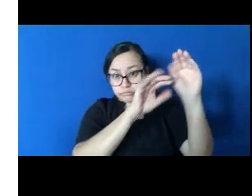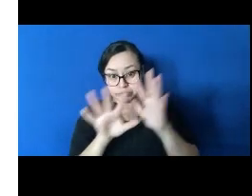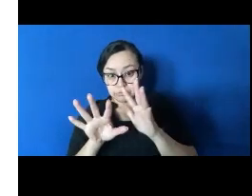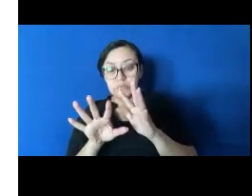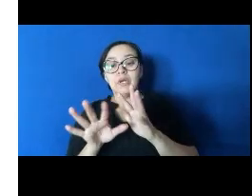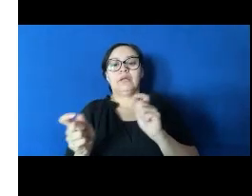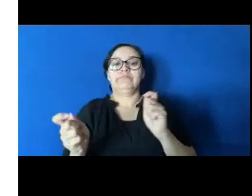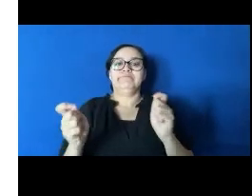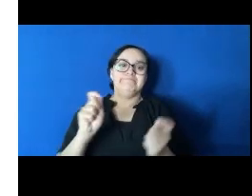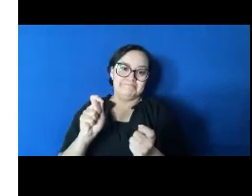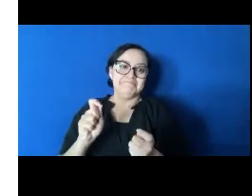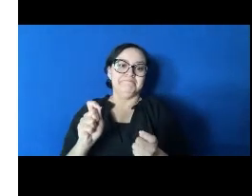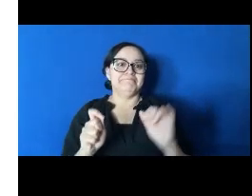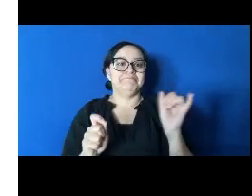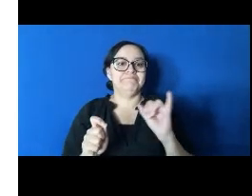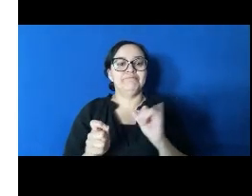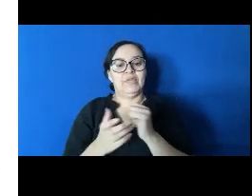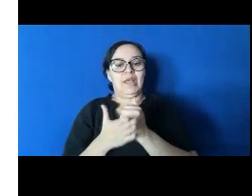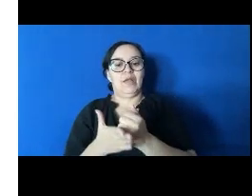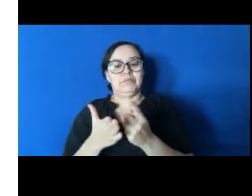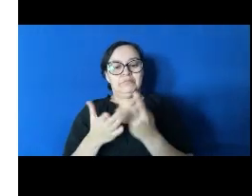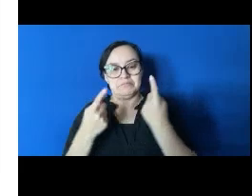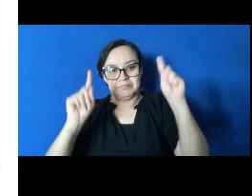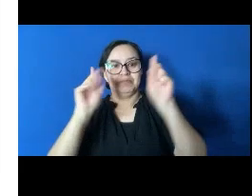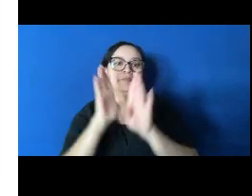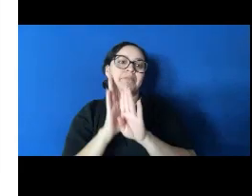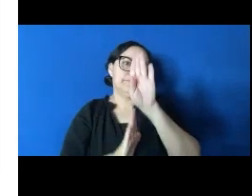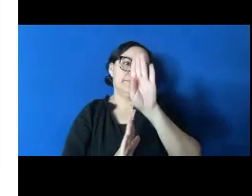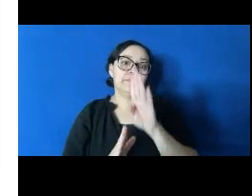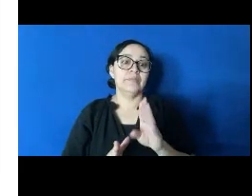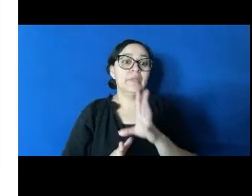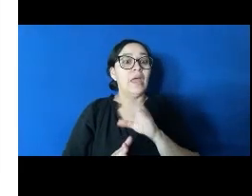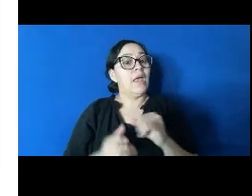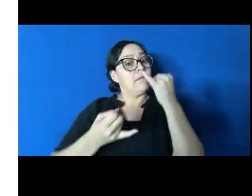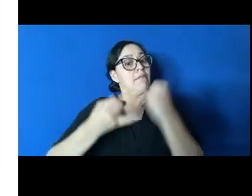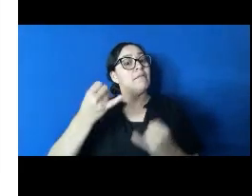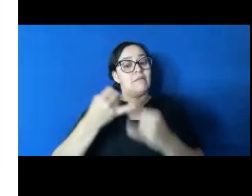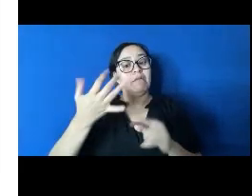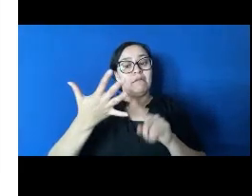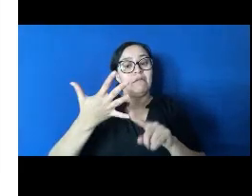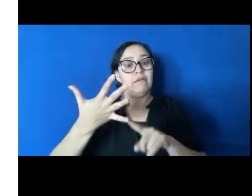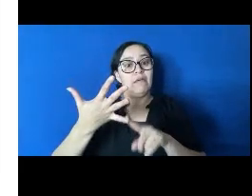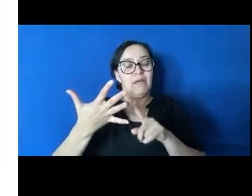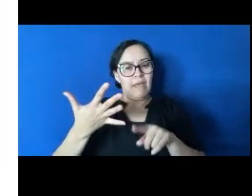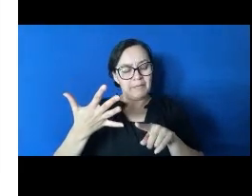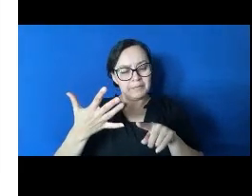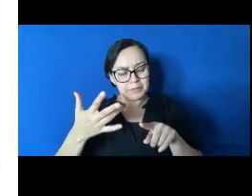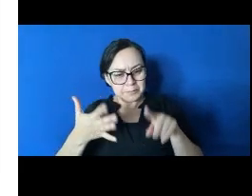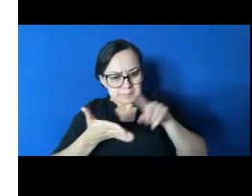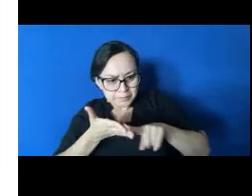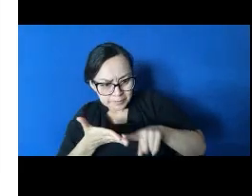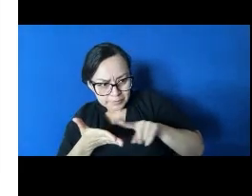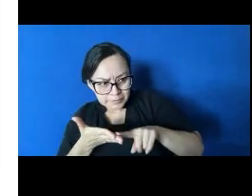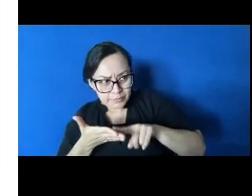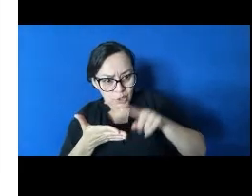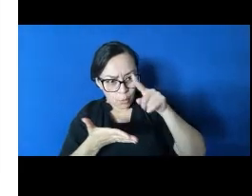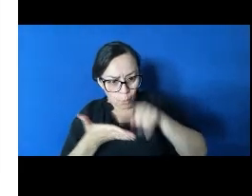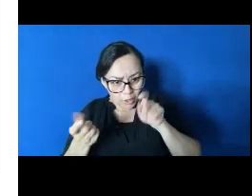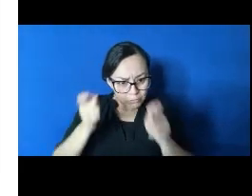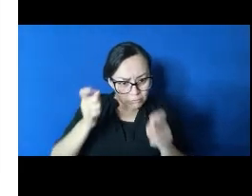Y el último paso sería monitorear risks of y climate evaluar change si or threats. And the esos last cambios que change se would be to hicieron están monitor teniendo and check efecto to en see sus if those fincas. changes that have